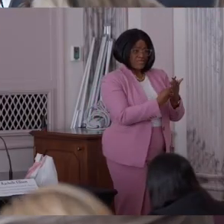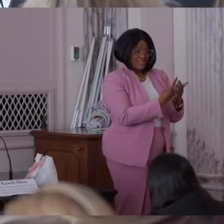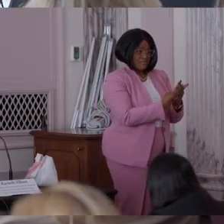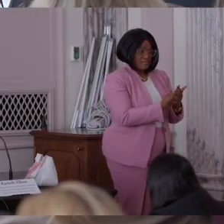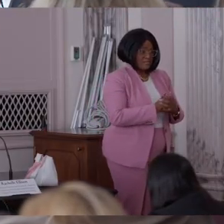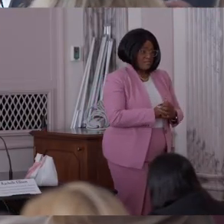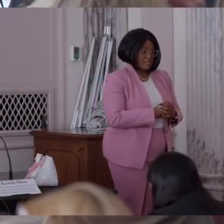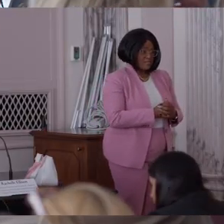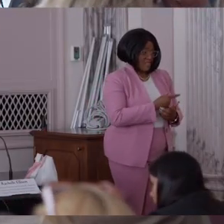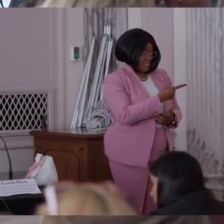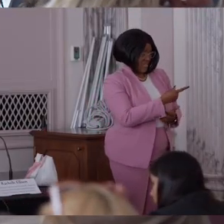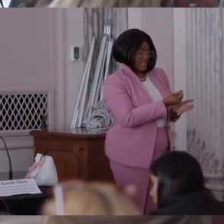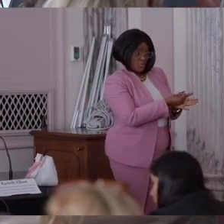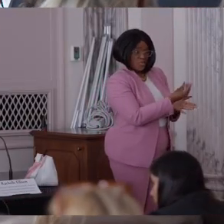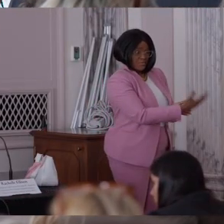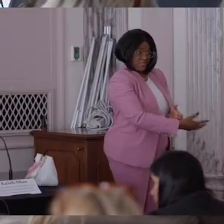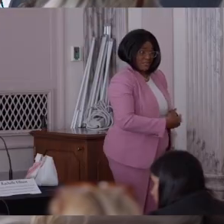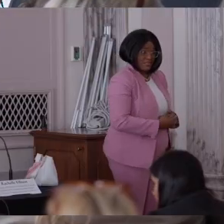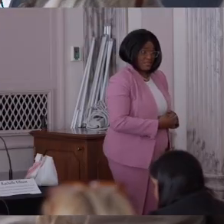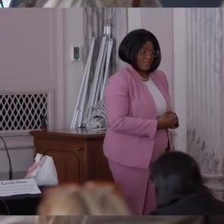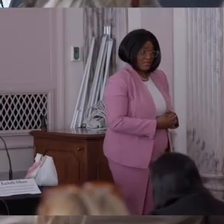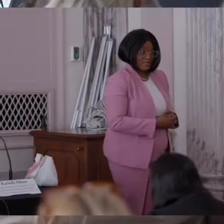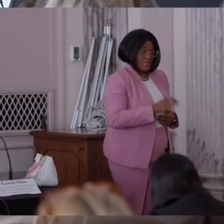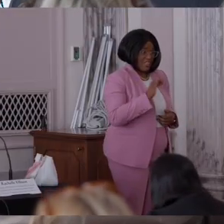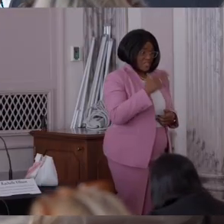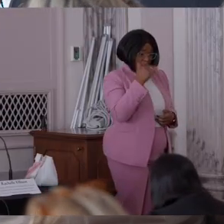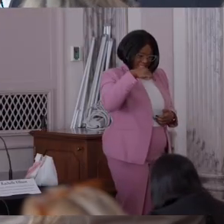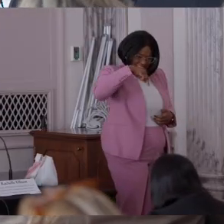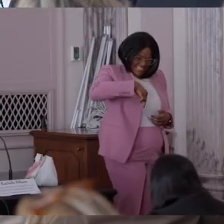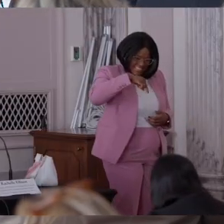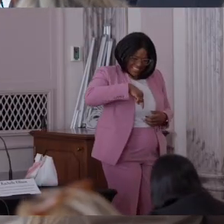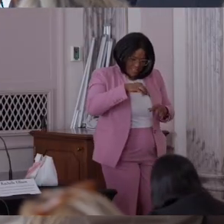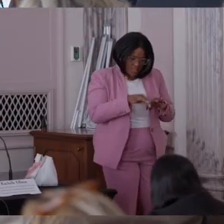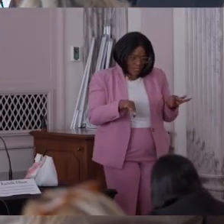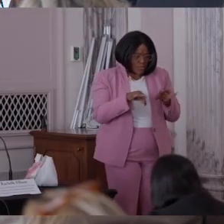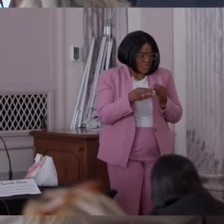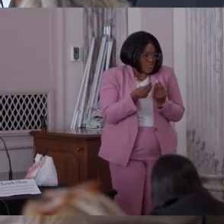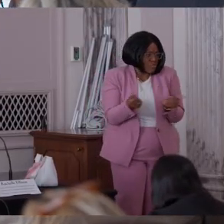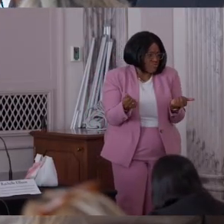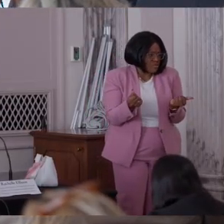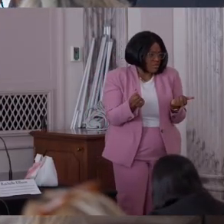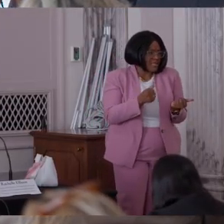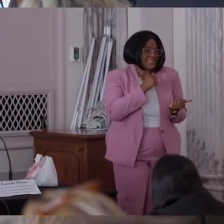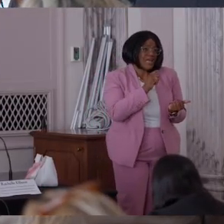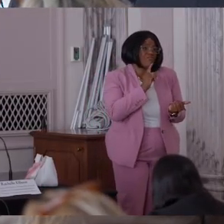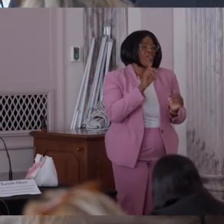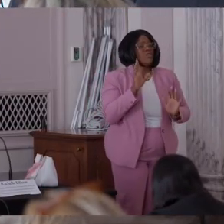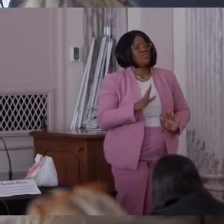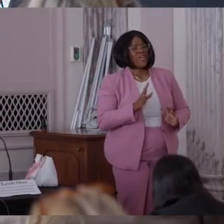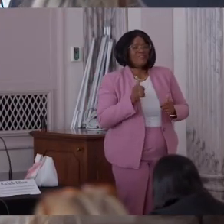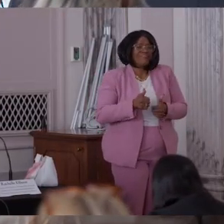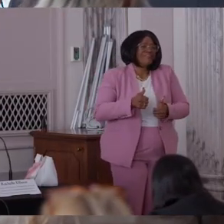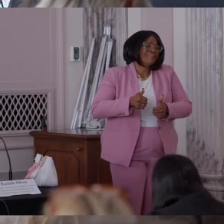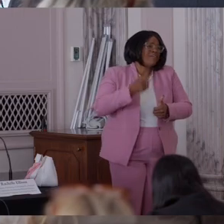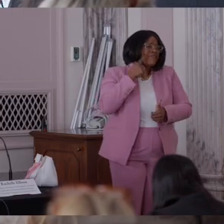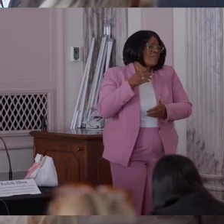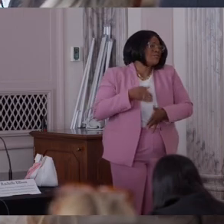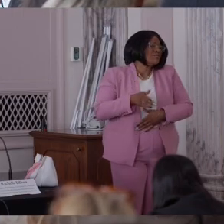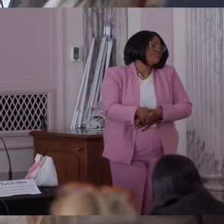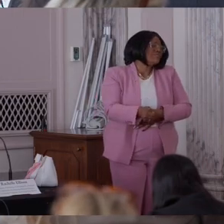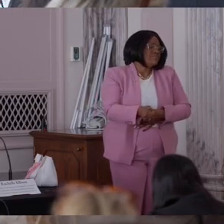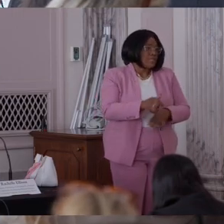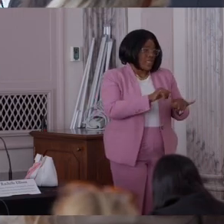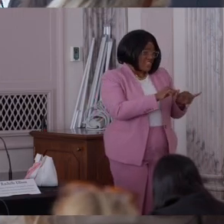So that's why this is such an important solution. It's not just great for the person, it's great